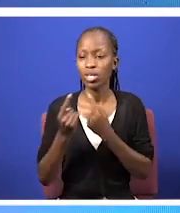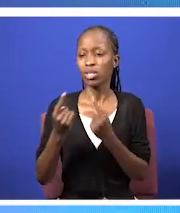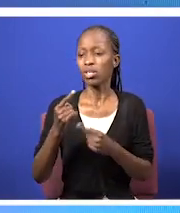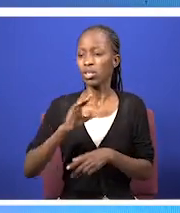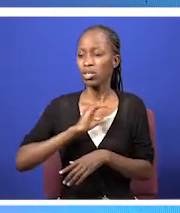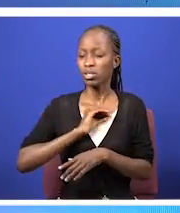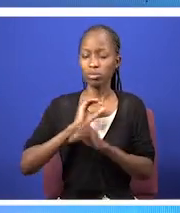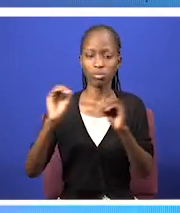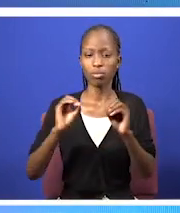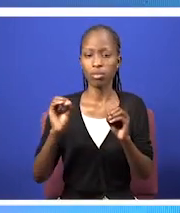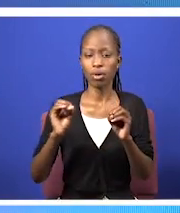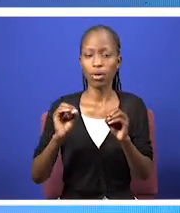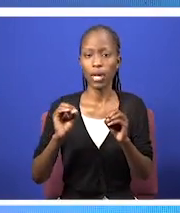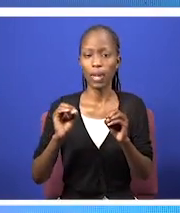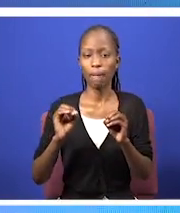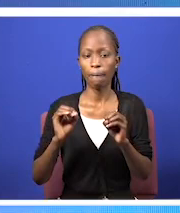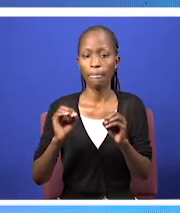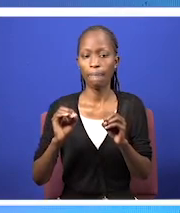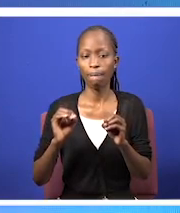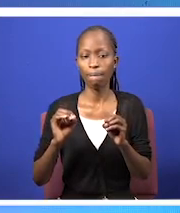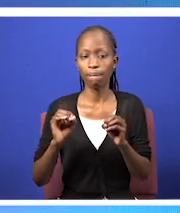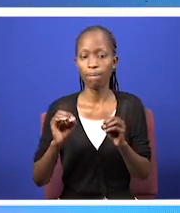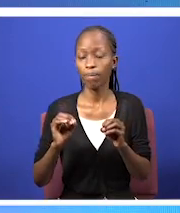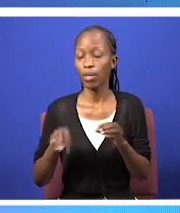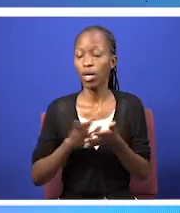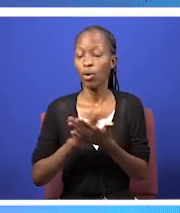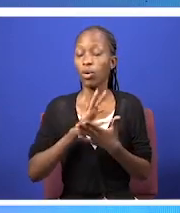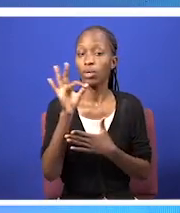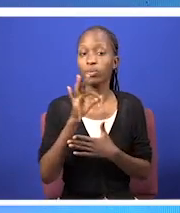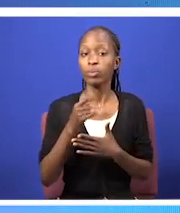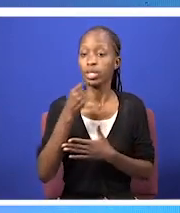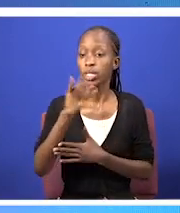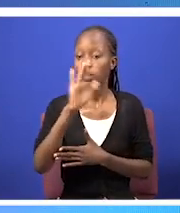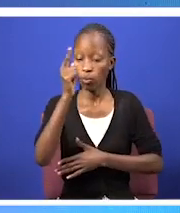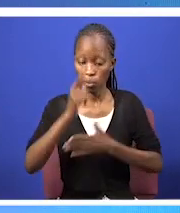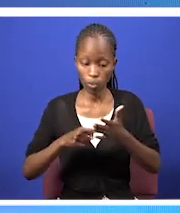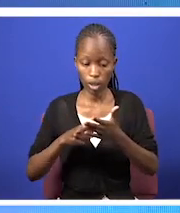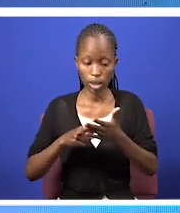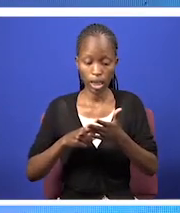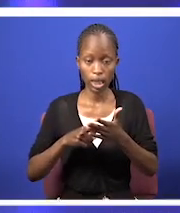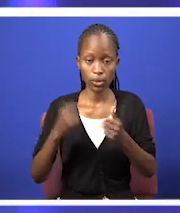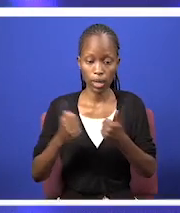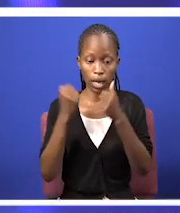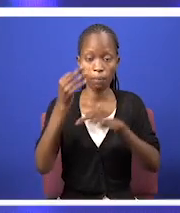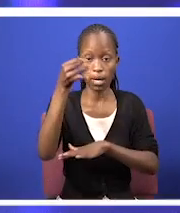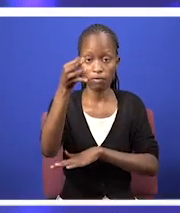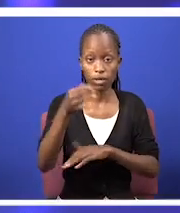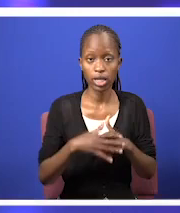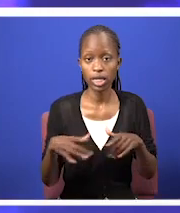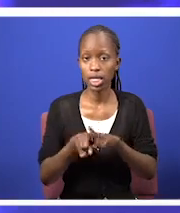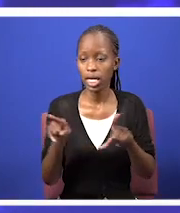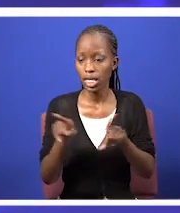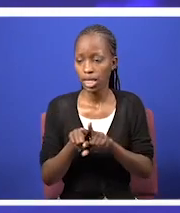not speak of his own. He will only speak those things of what he hears, and he will tell you what is yet to come. It is in